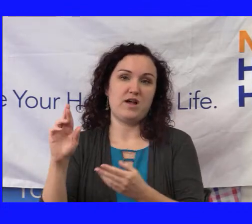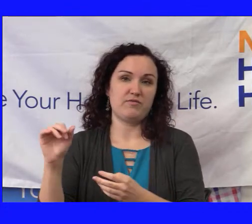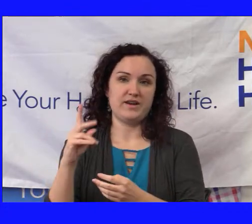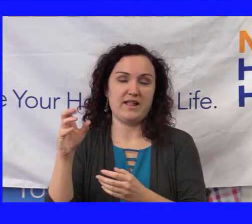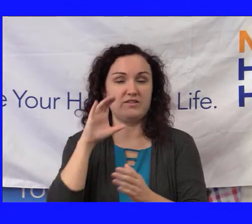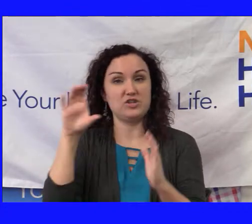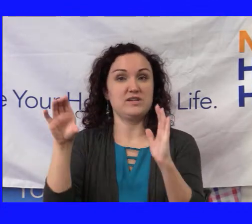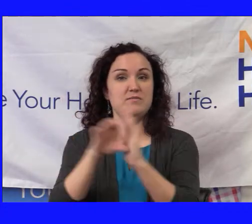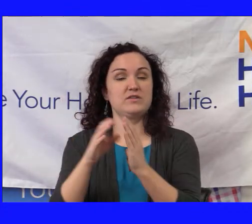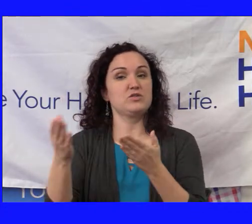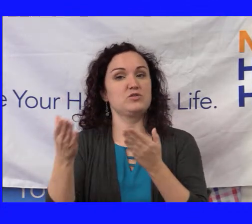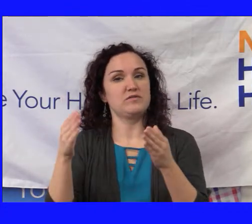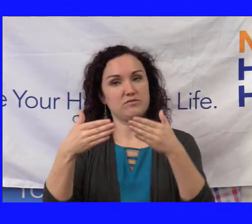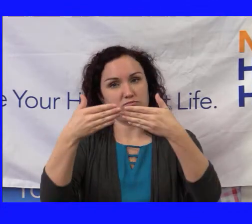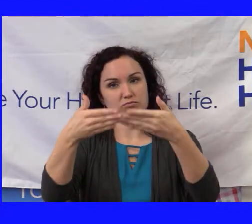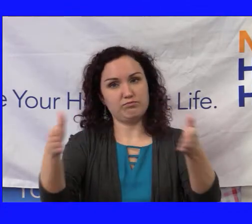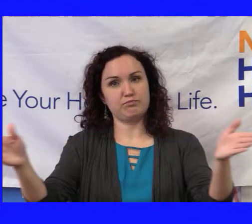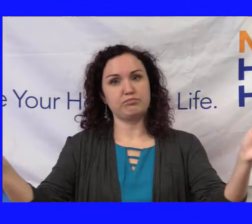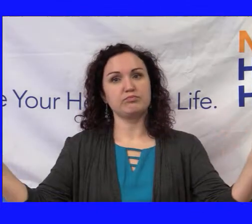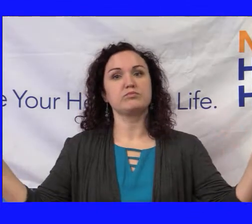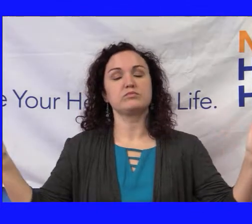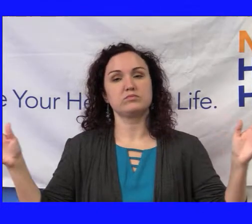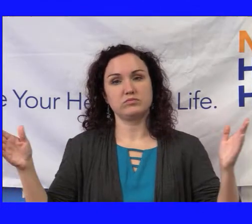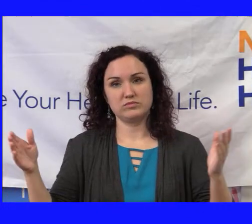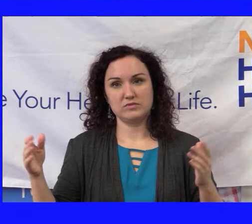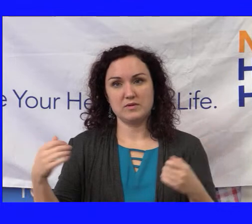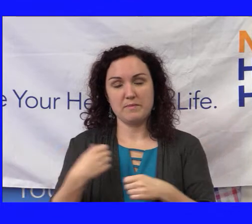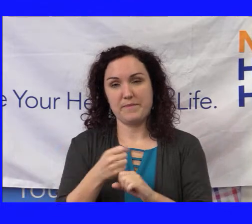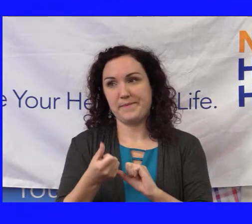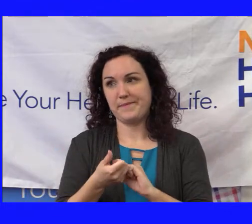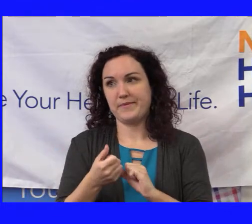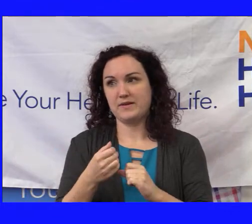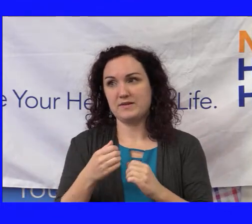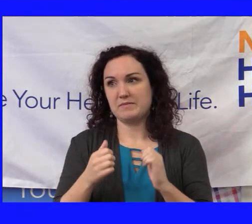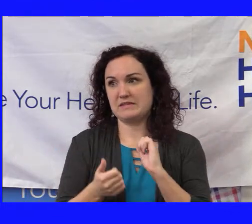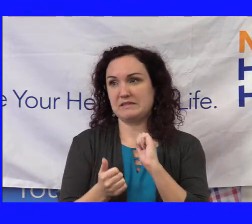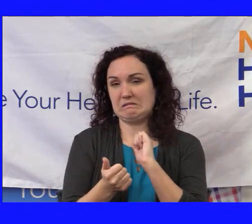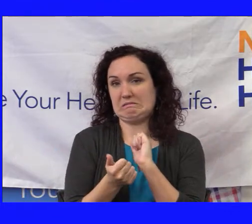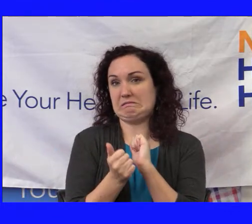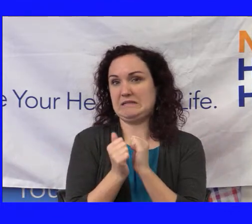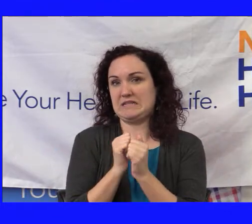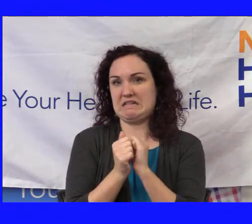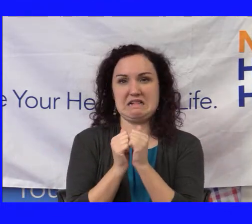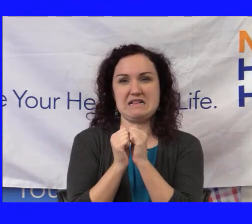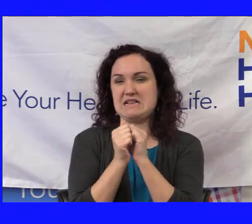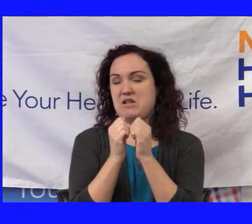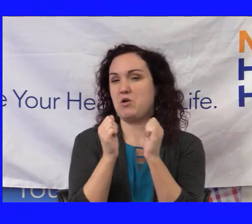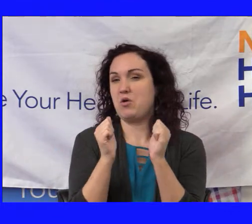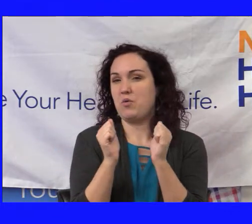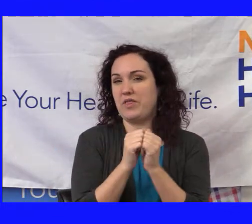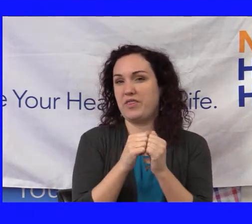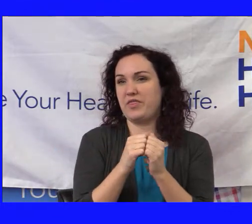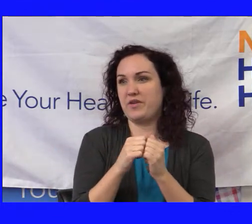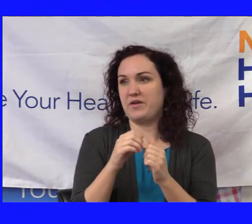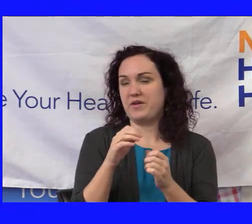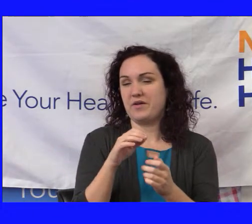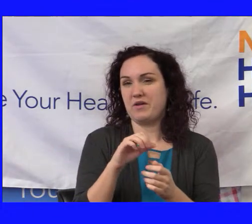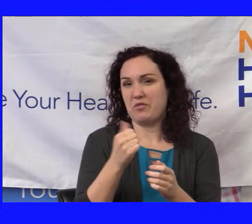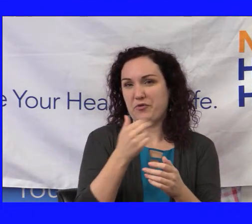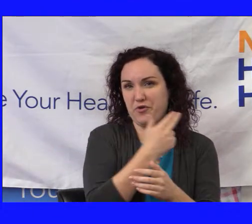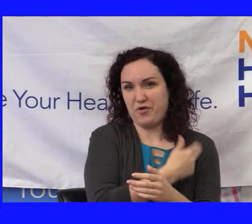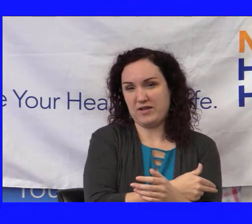radiology imaging services across the enterprise, makes us competitive with New York Presbyterian, Northwell, and actually the rest of the